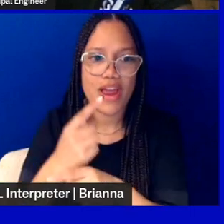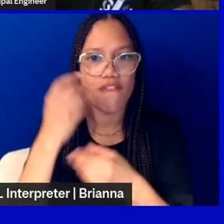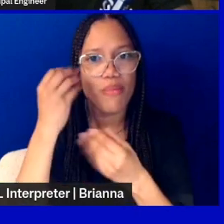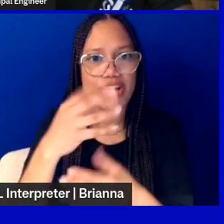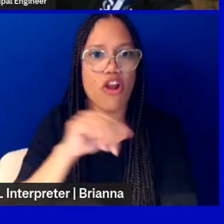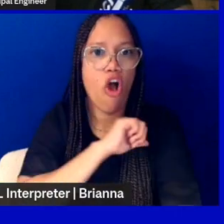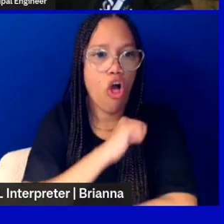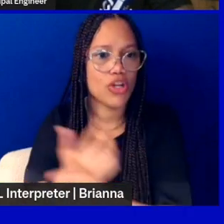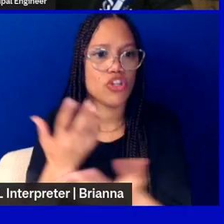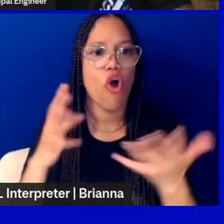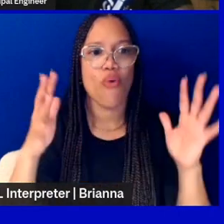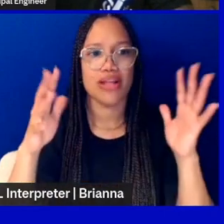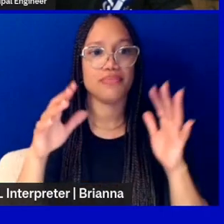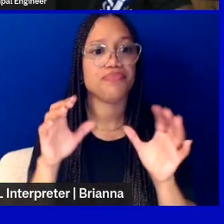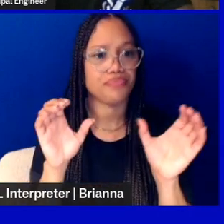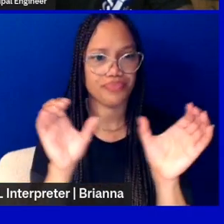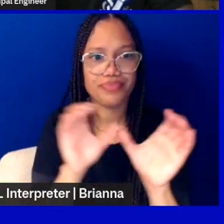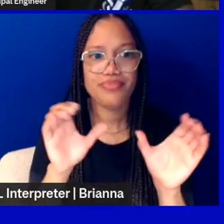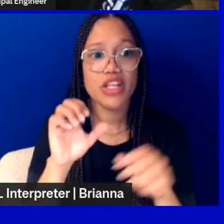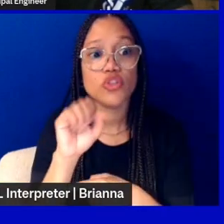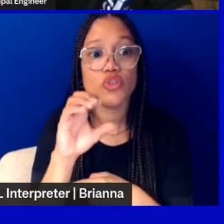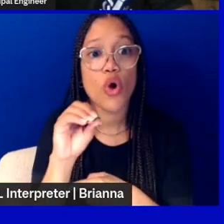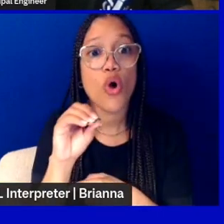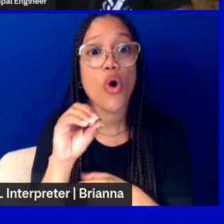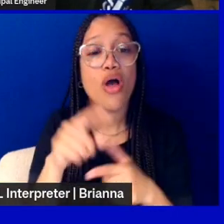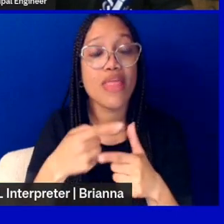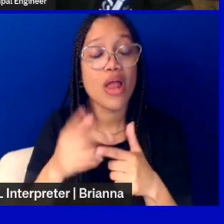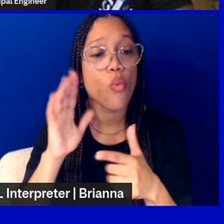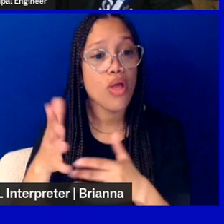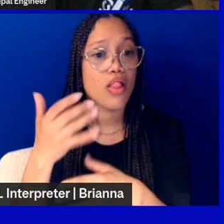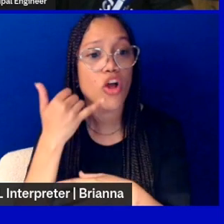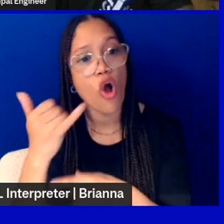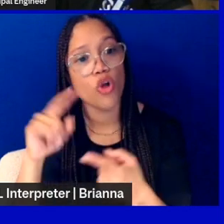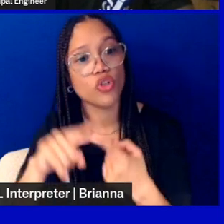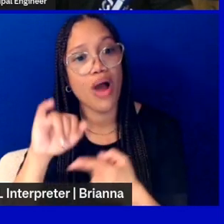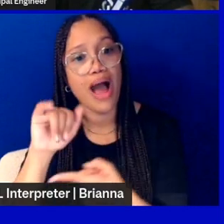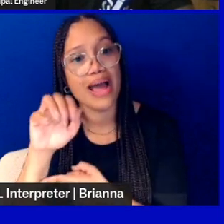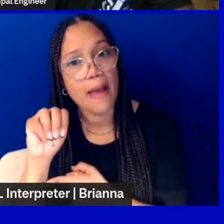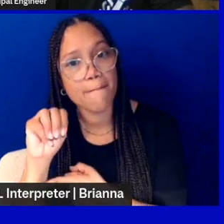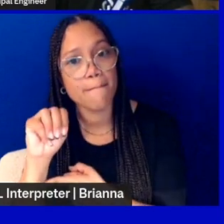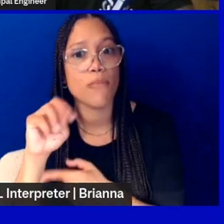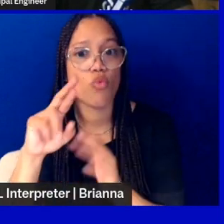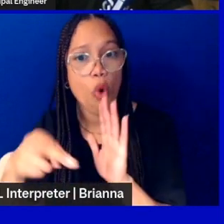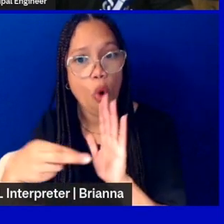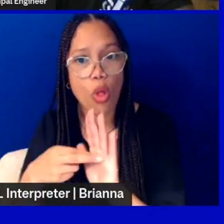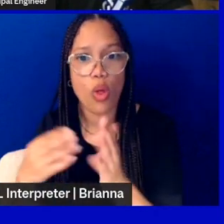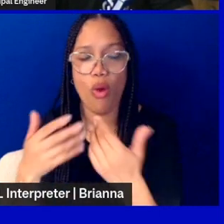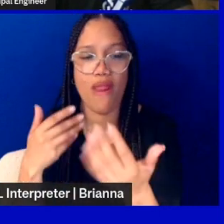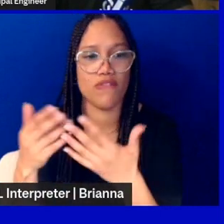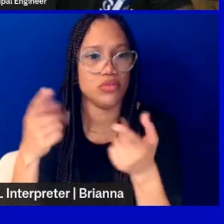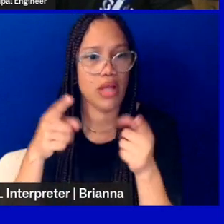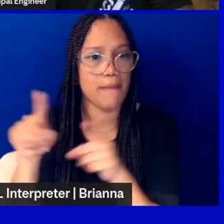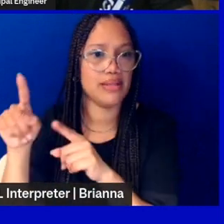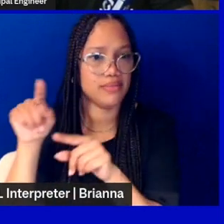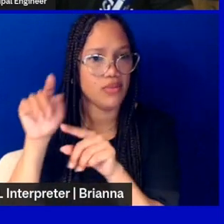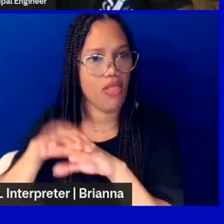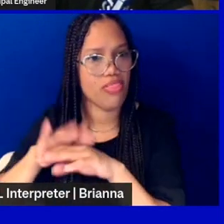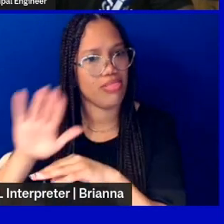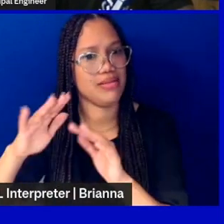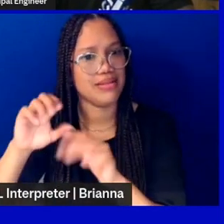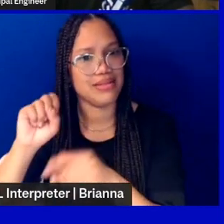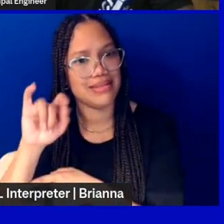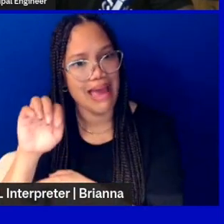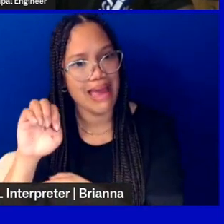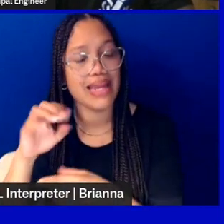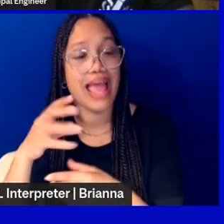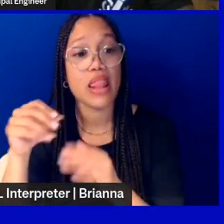case. And based on that, it will go and, make call to this IAM role, whatever the IAM role we have configured on the IAM role side, and the policy